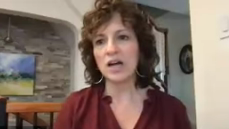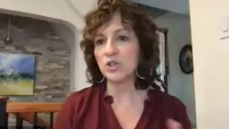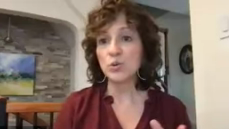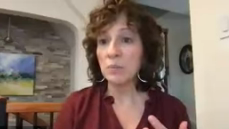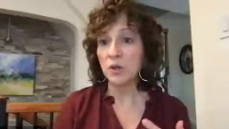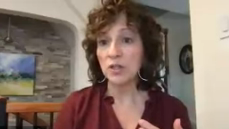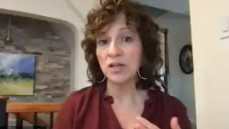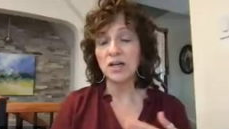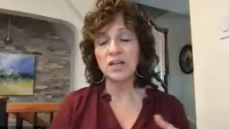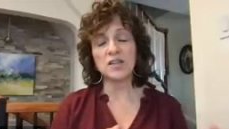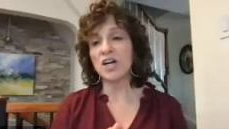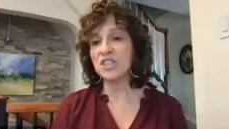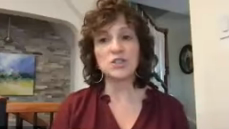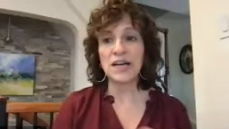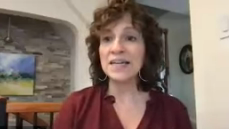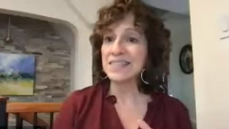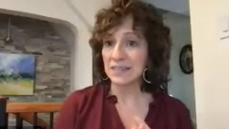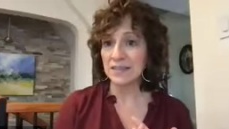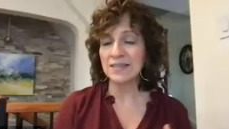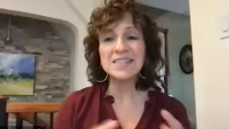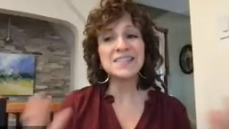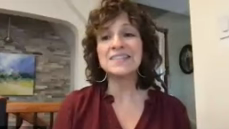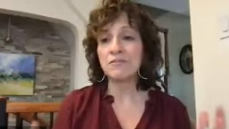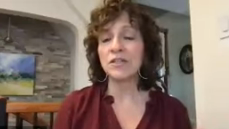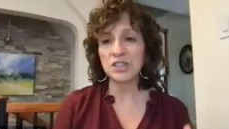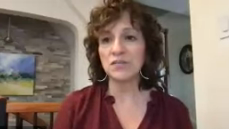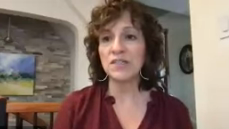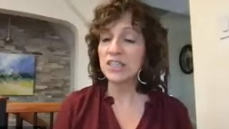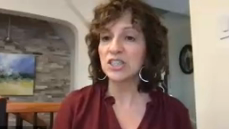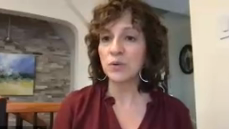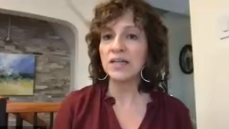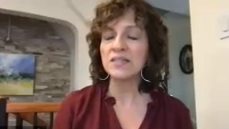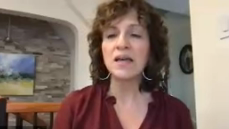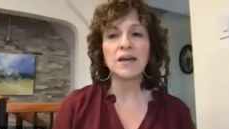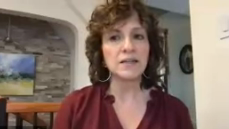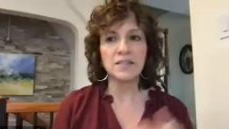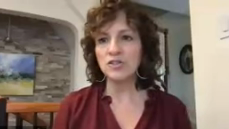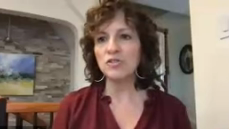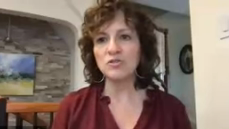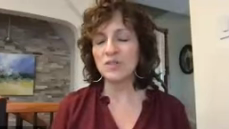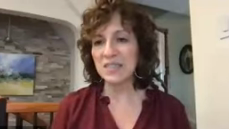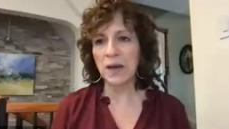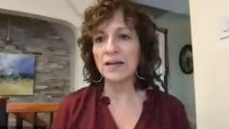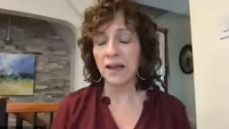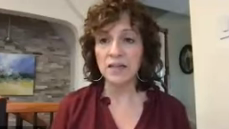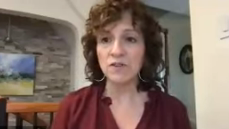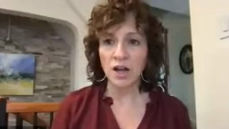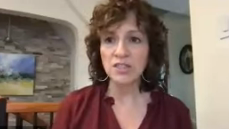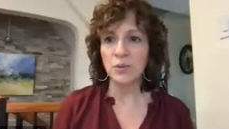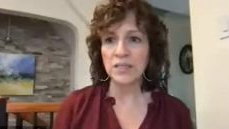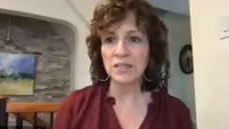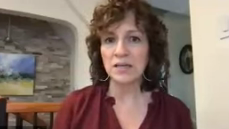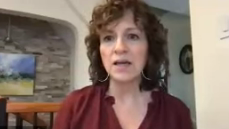school, you got in trouble, you lost your license. This is the definition of addiction, right? Is continued use despite